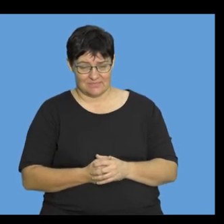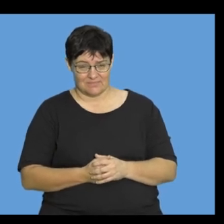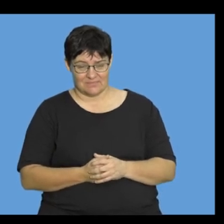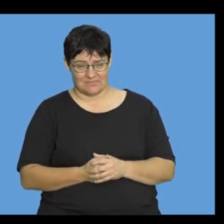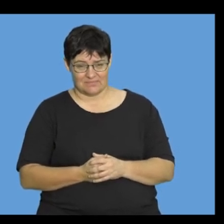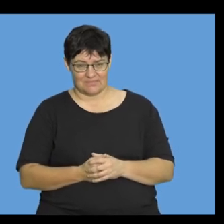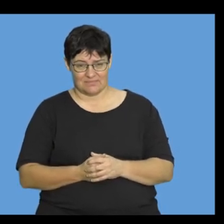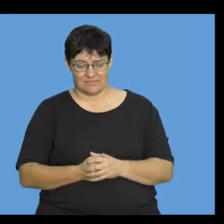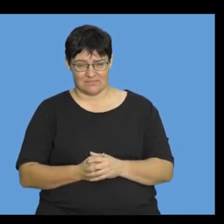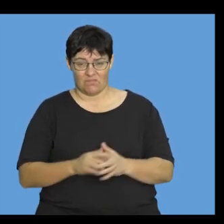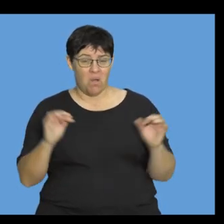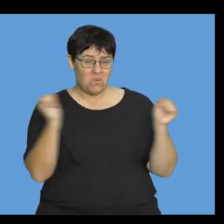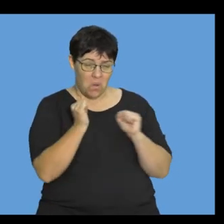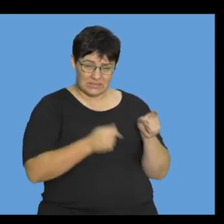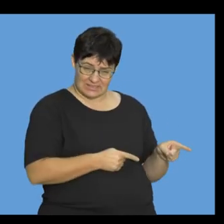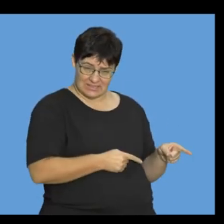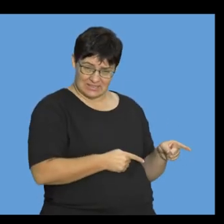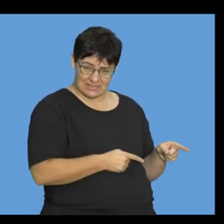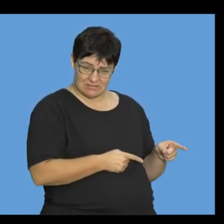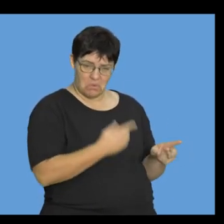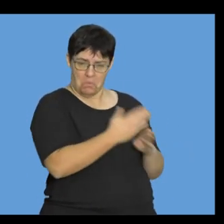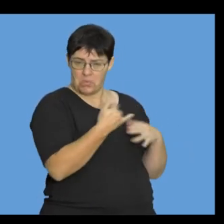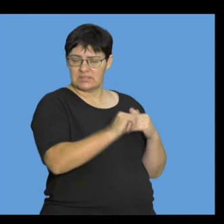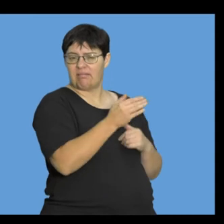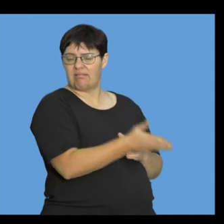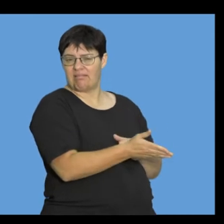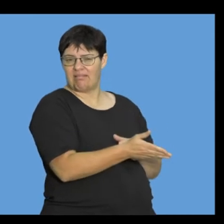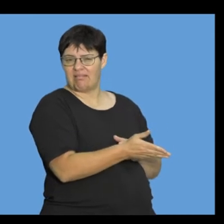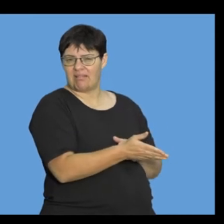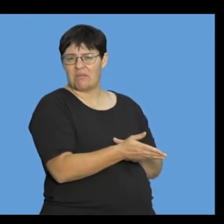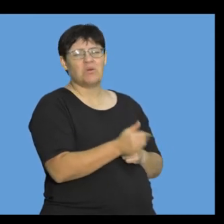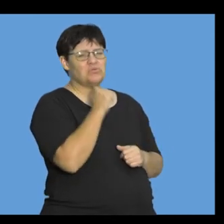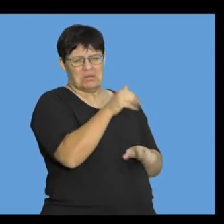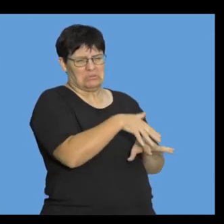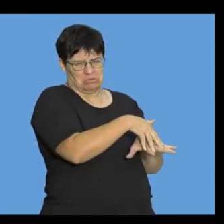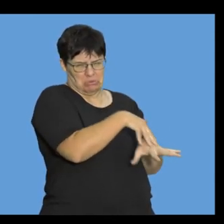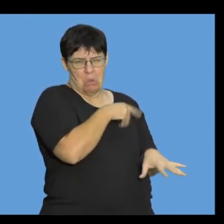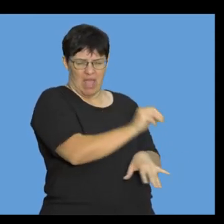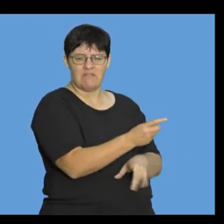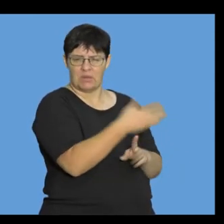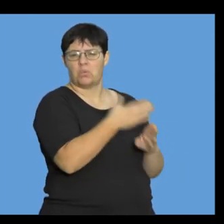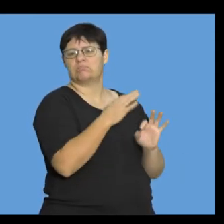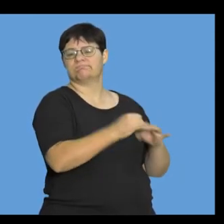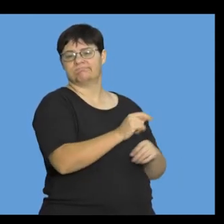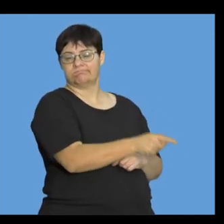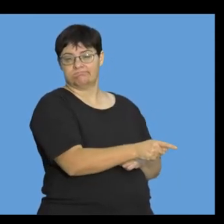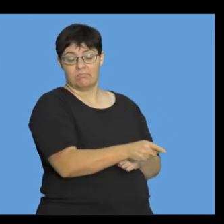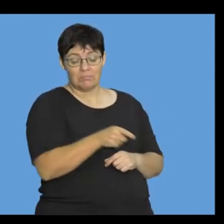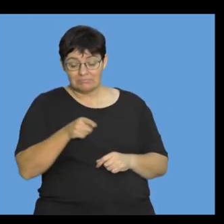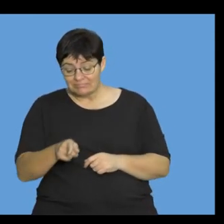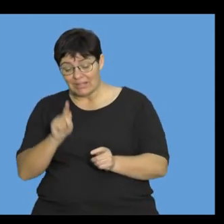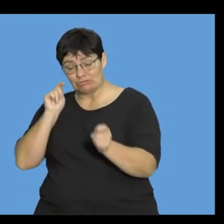want to change the shape. Guys, when it's cold, it's still working, even though it's really, really